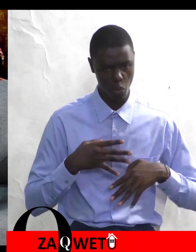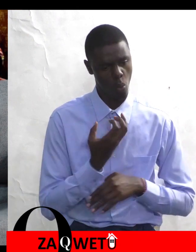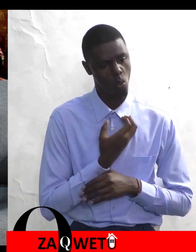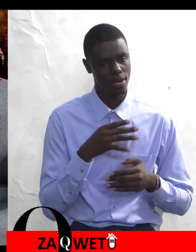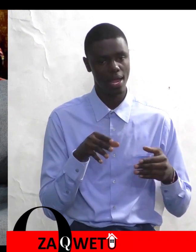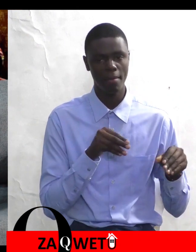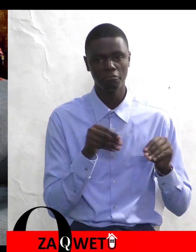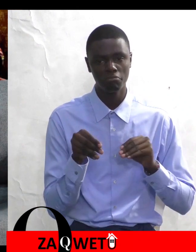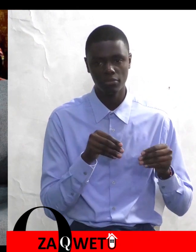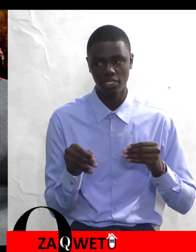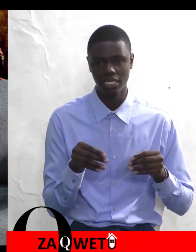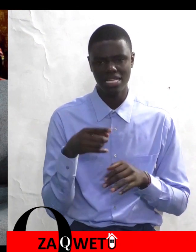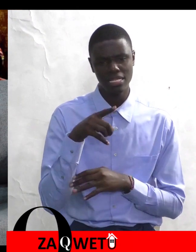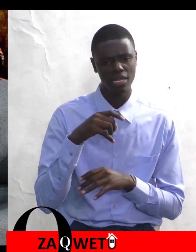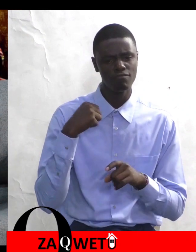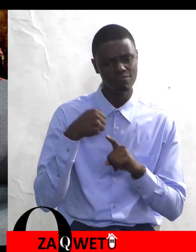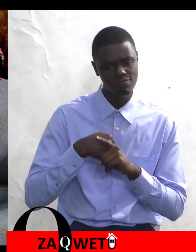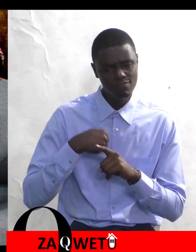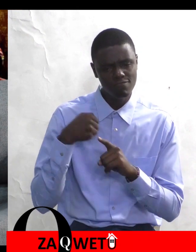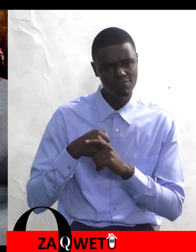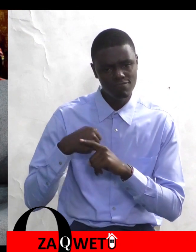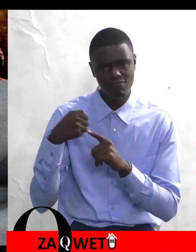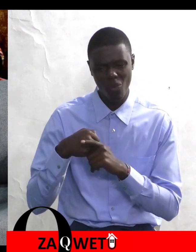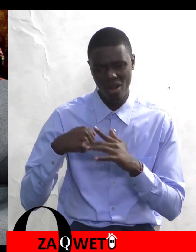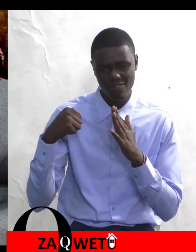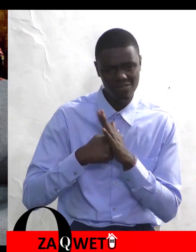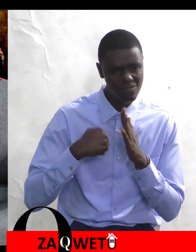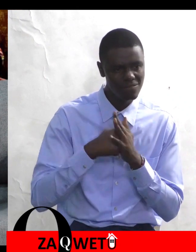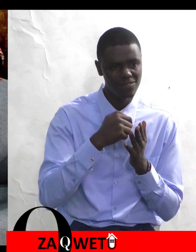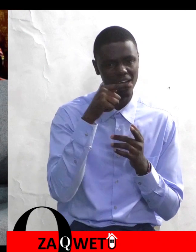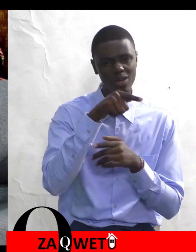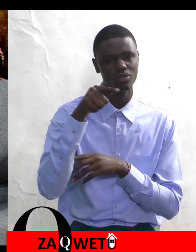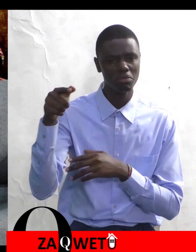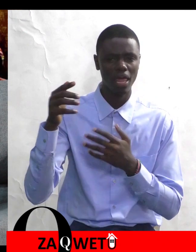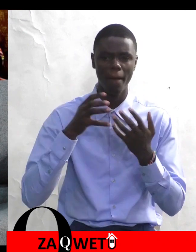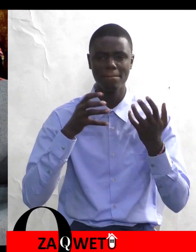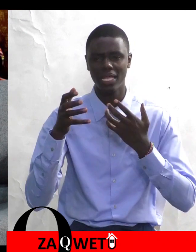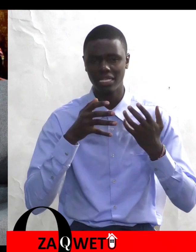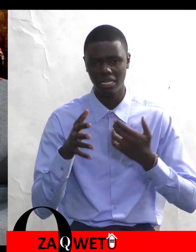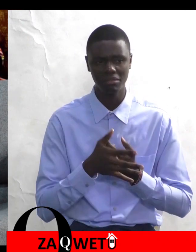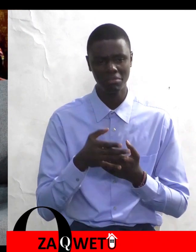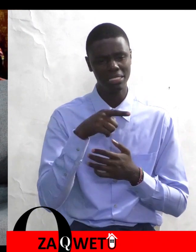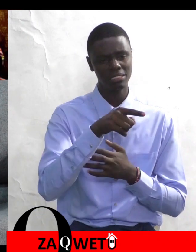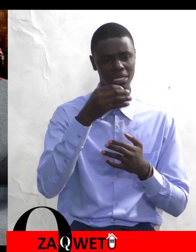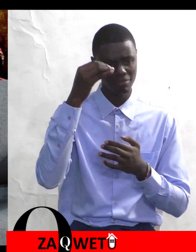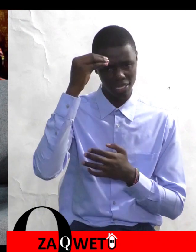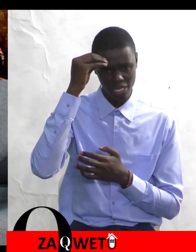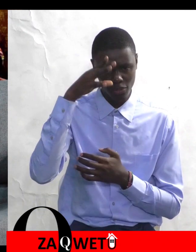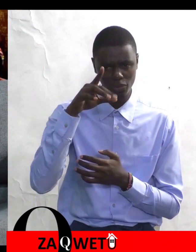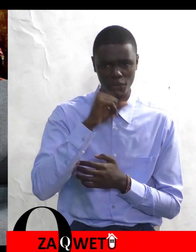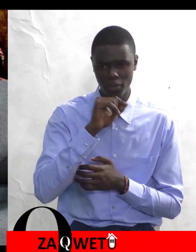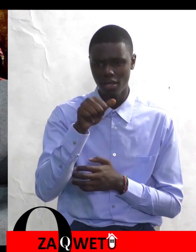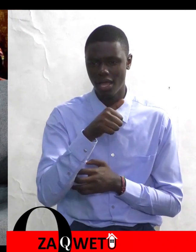I also discovered that. So our own PWDs ni watu hujituma. Of course. Yeah, watu wanajituma huko nje,